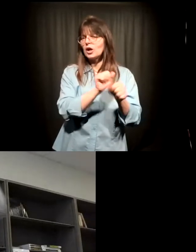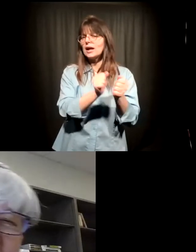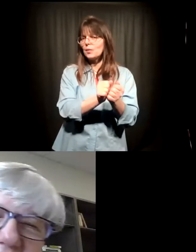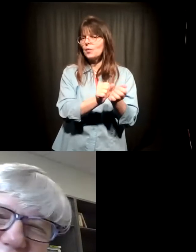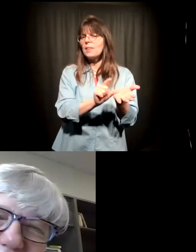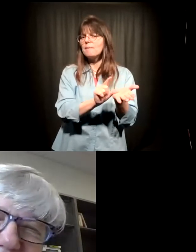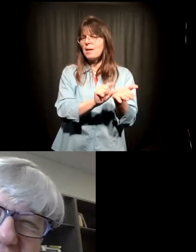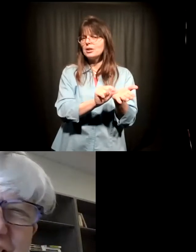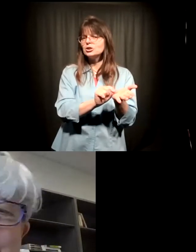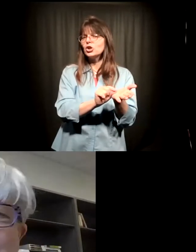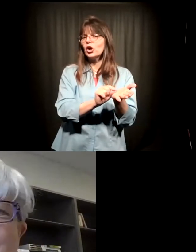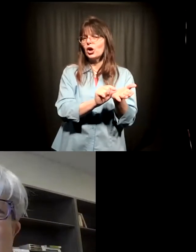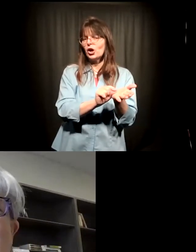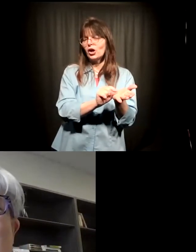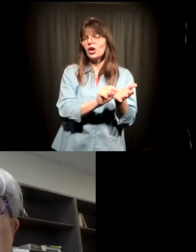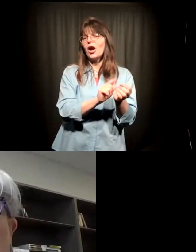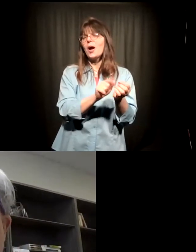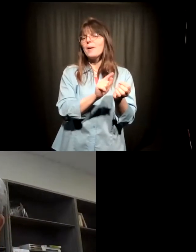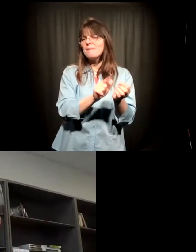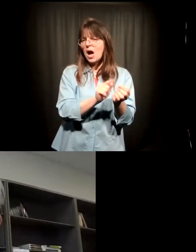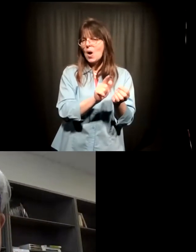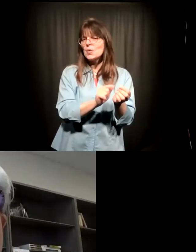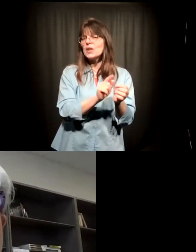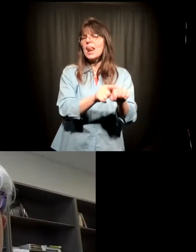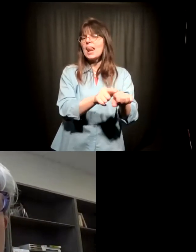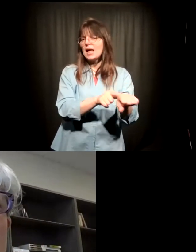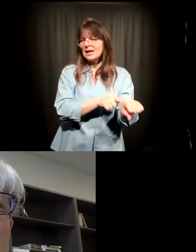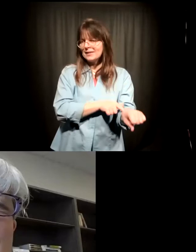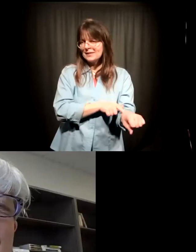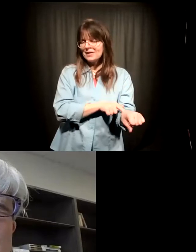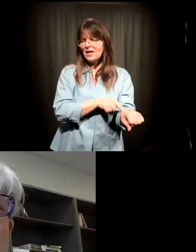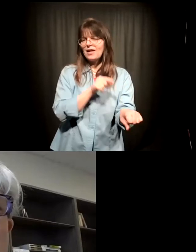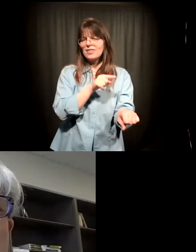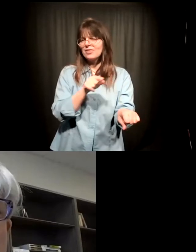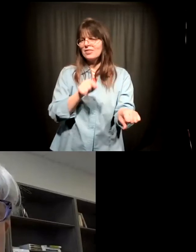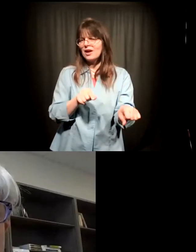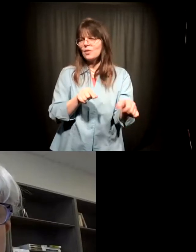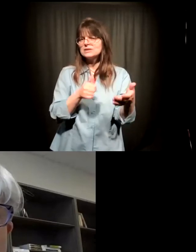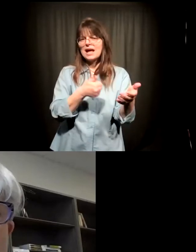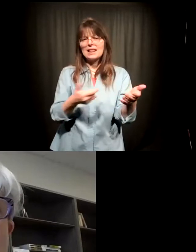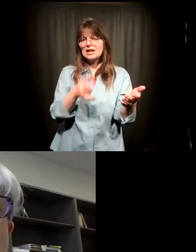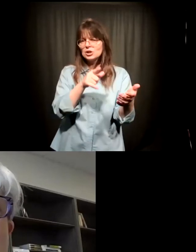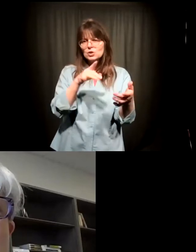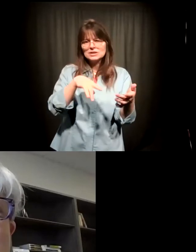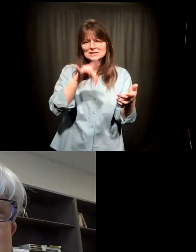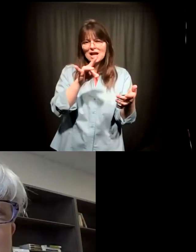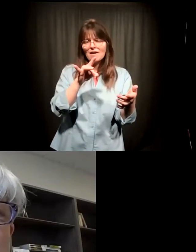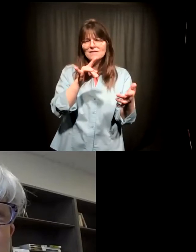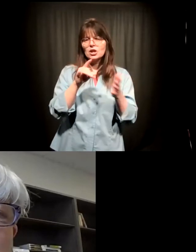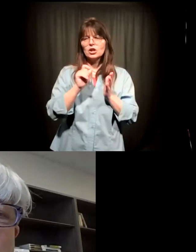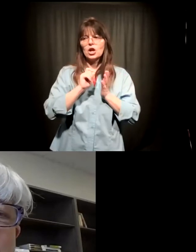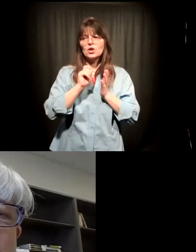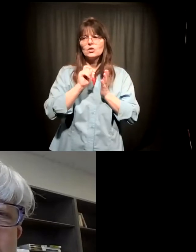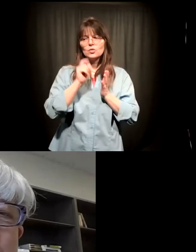talk about eugenics, there were also a lot of people opposing it at the time and saying it's wrong. It's not like it was